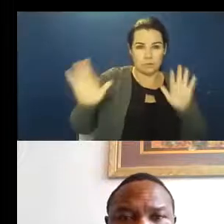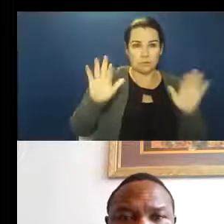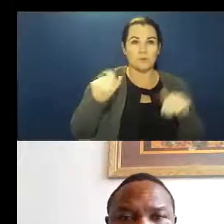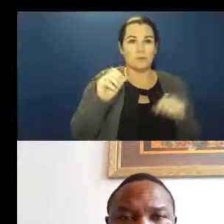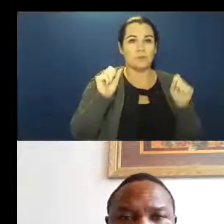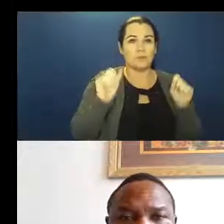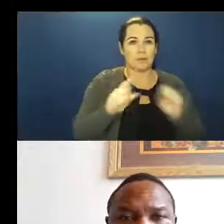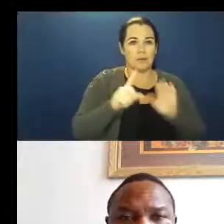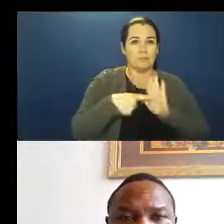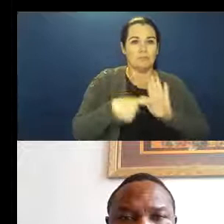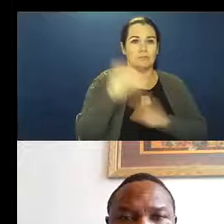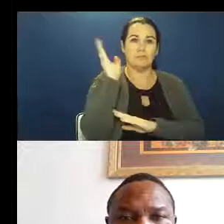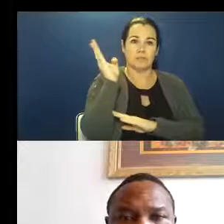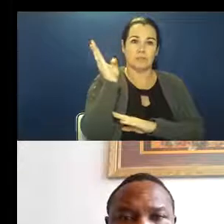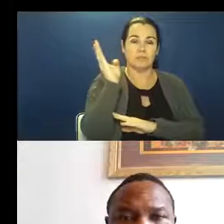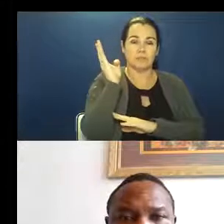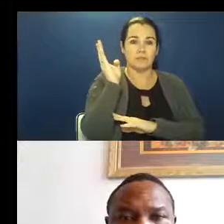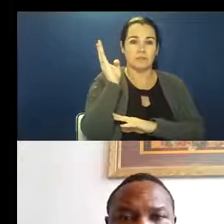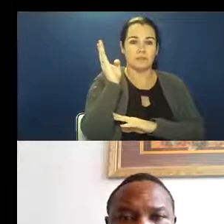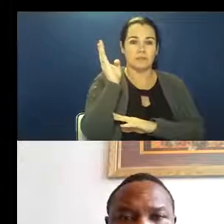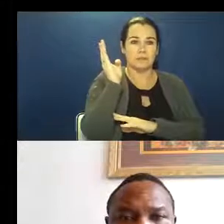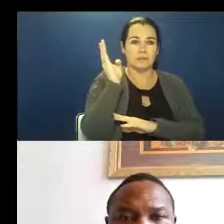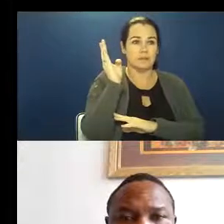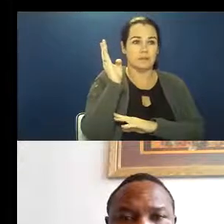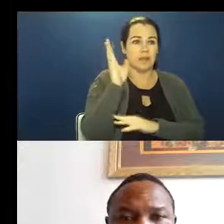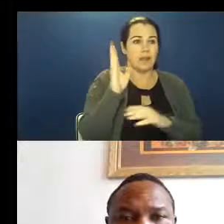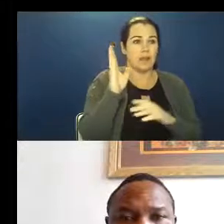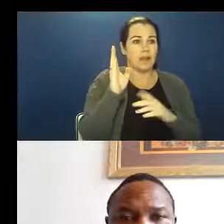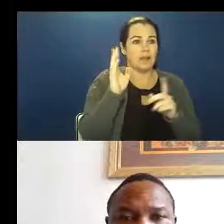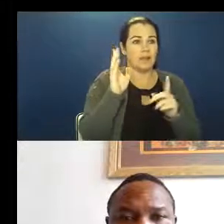present and go for federal funding,